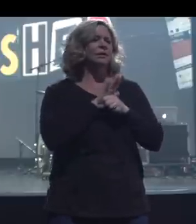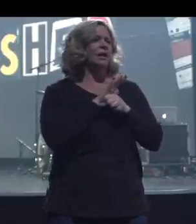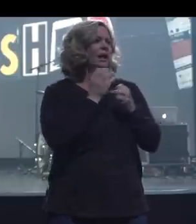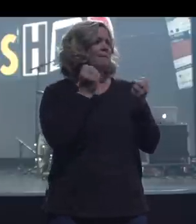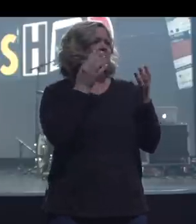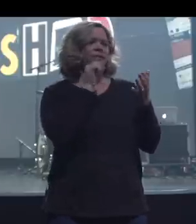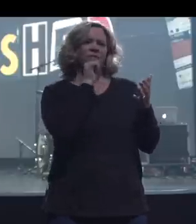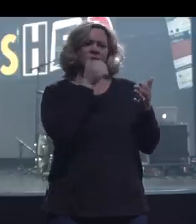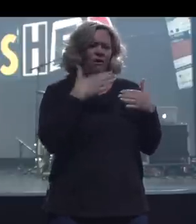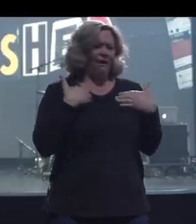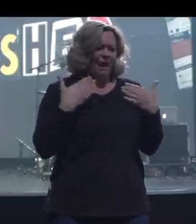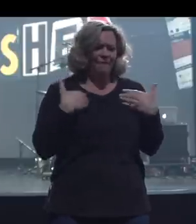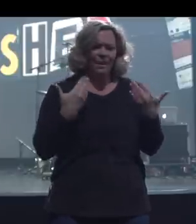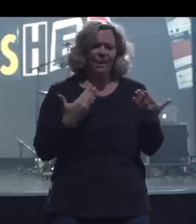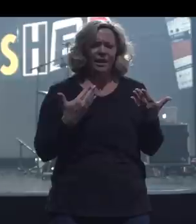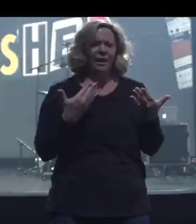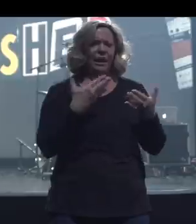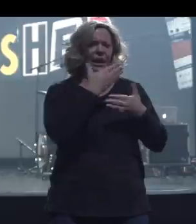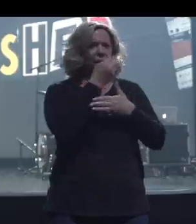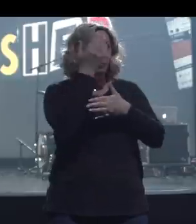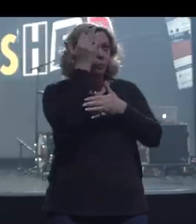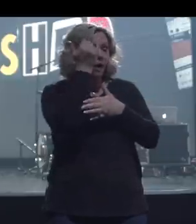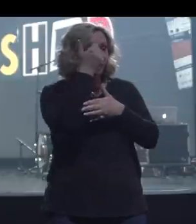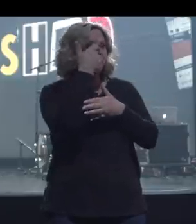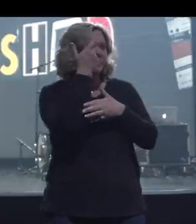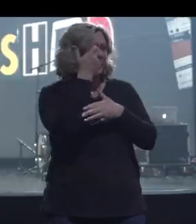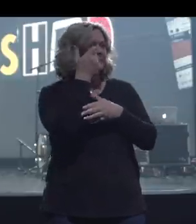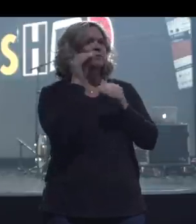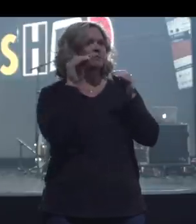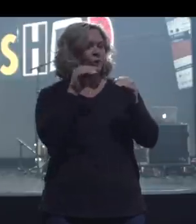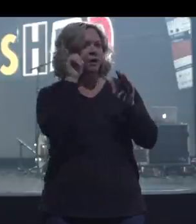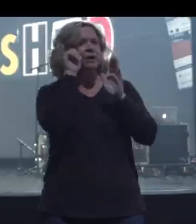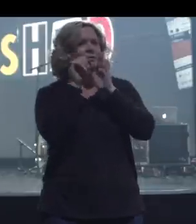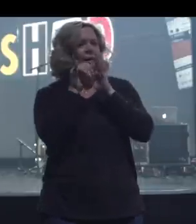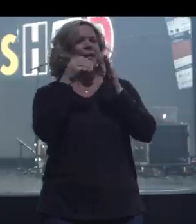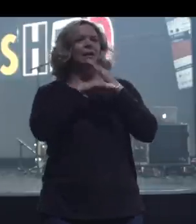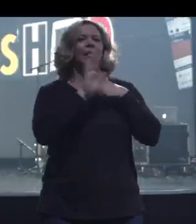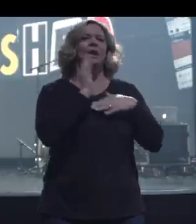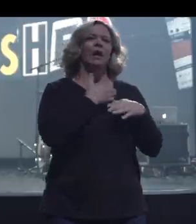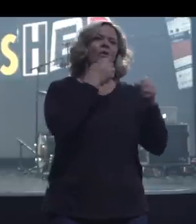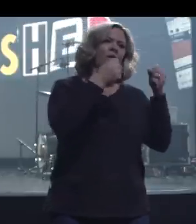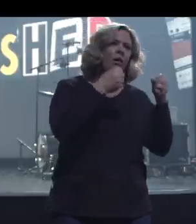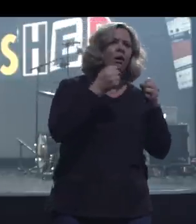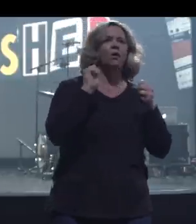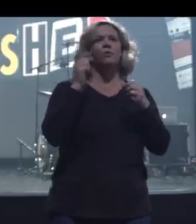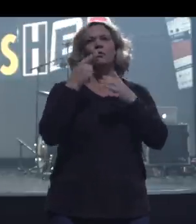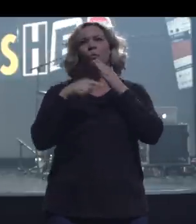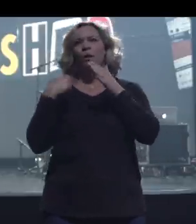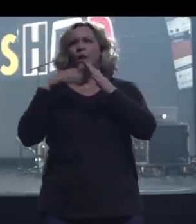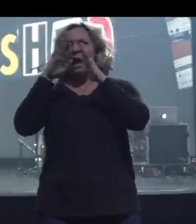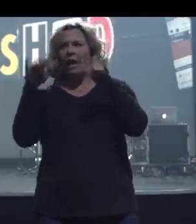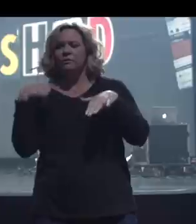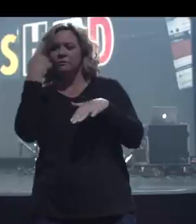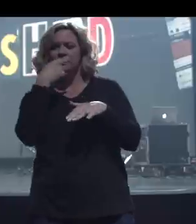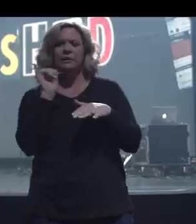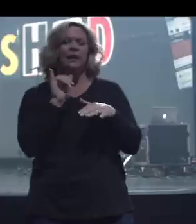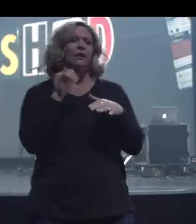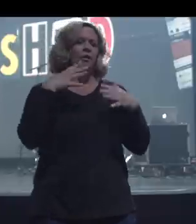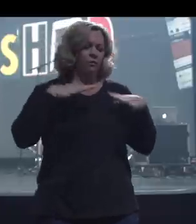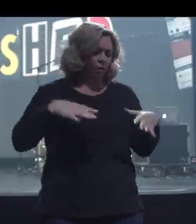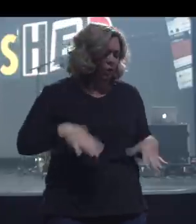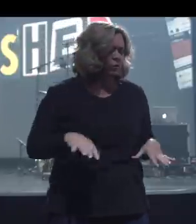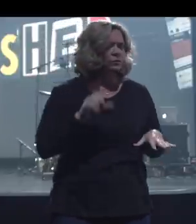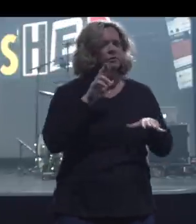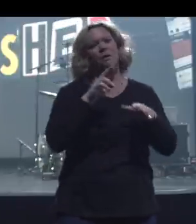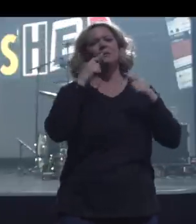so unhappy here today, and it's because we've placed our identity in what we drive, where we live, what we wear, a projection of success.